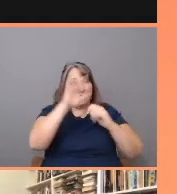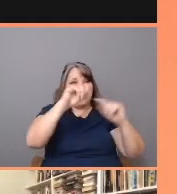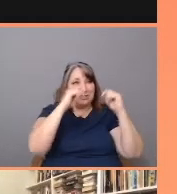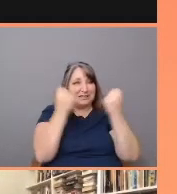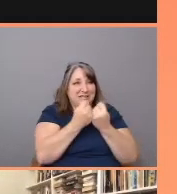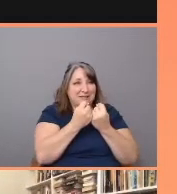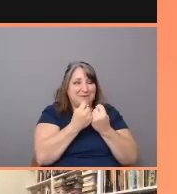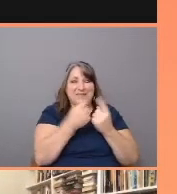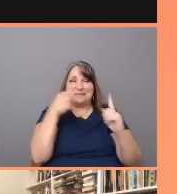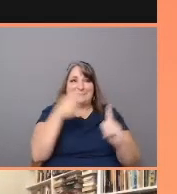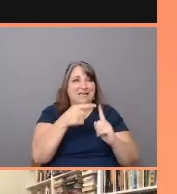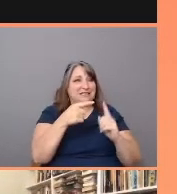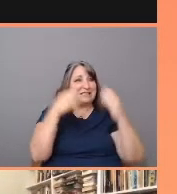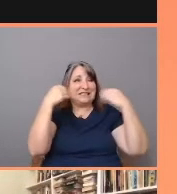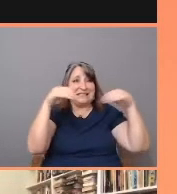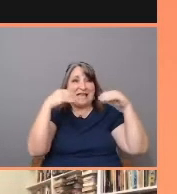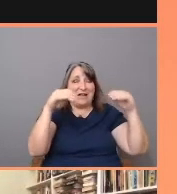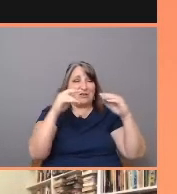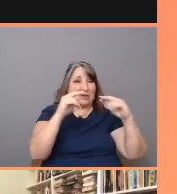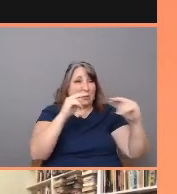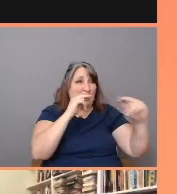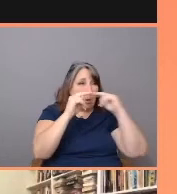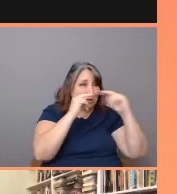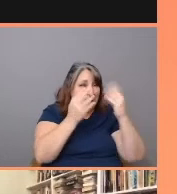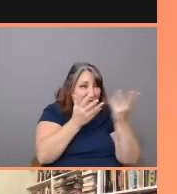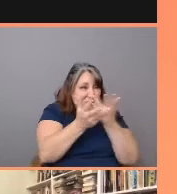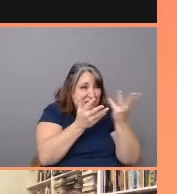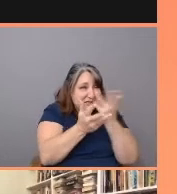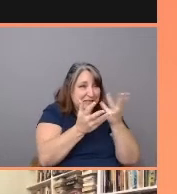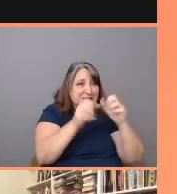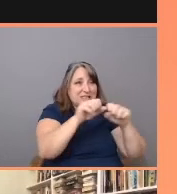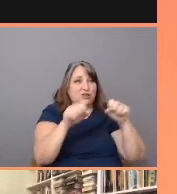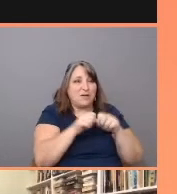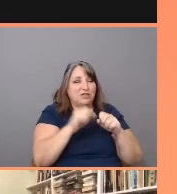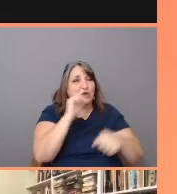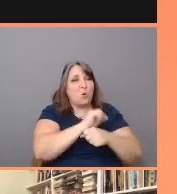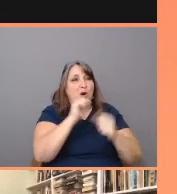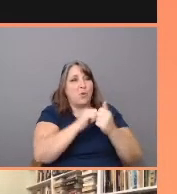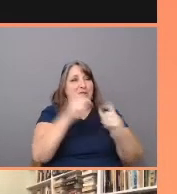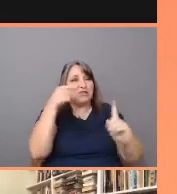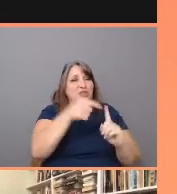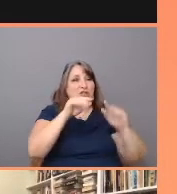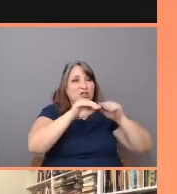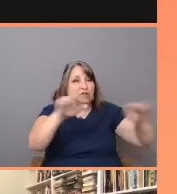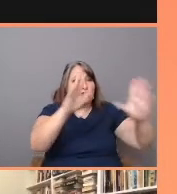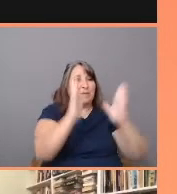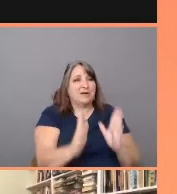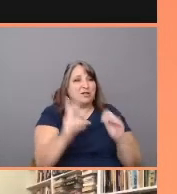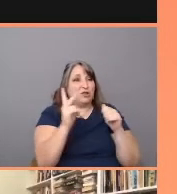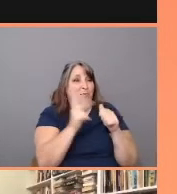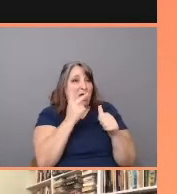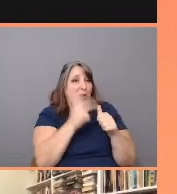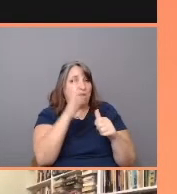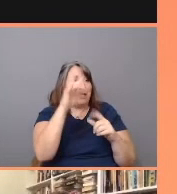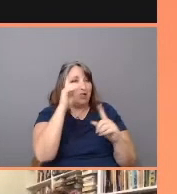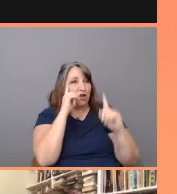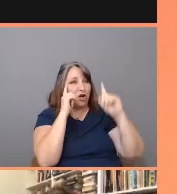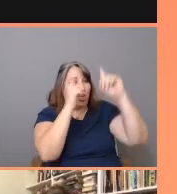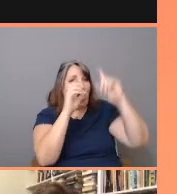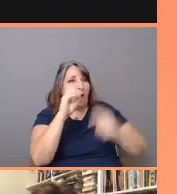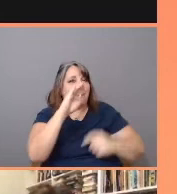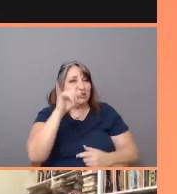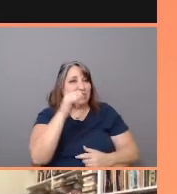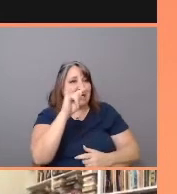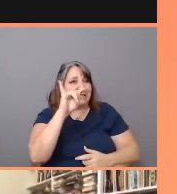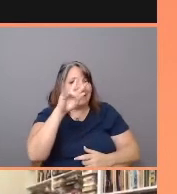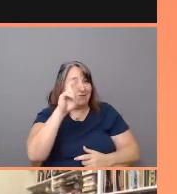sales or negotiation situation or deciding to work with a certain distributor. So prioritizing your objectives, and this,